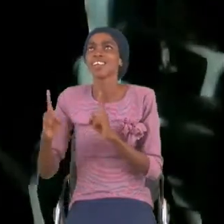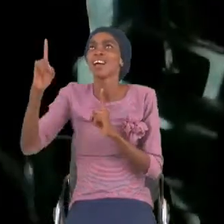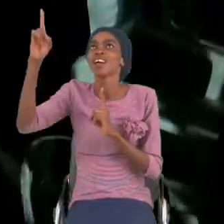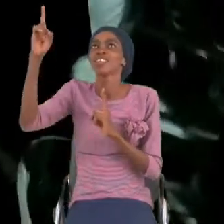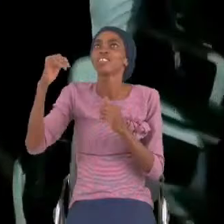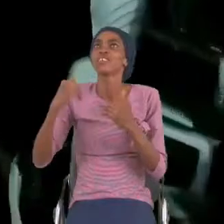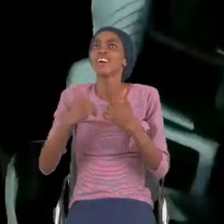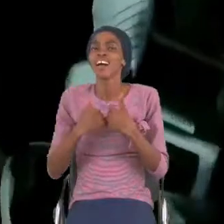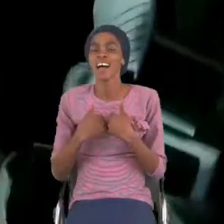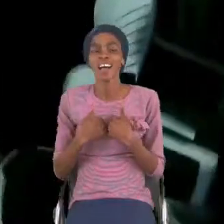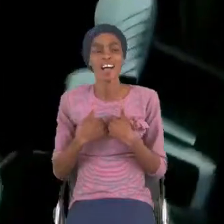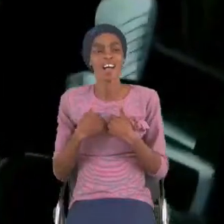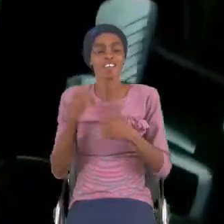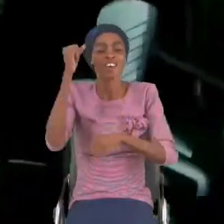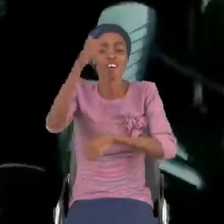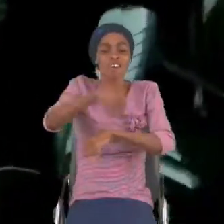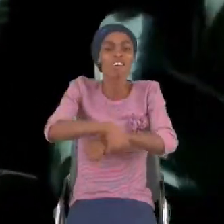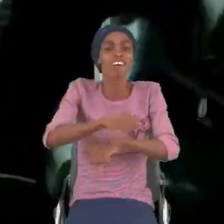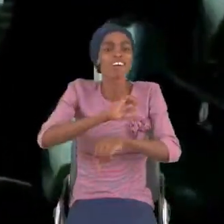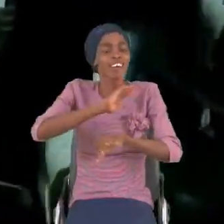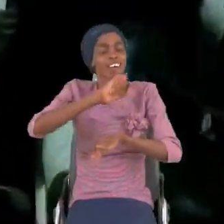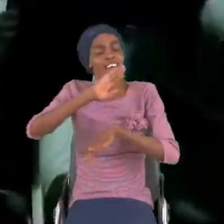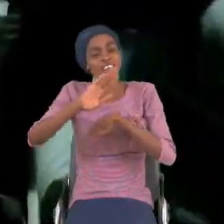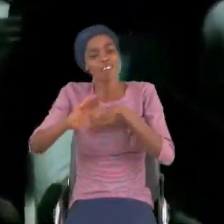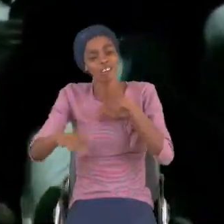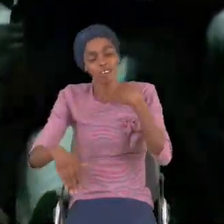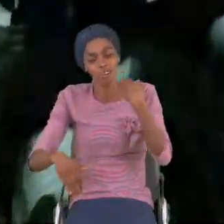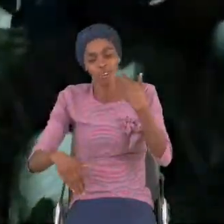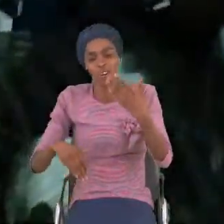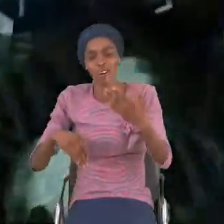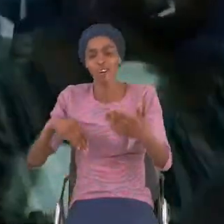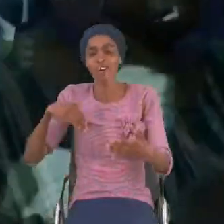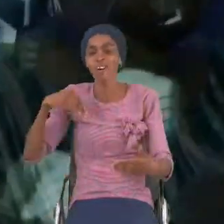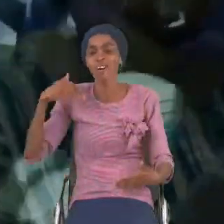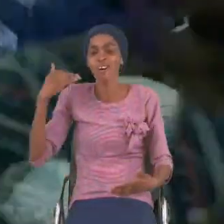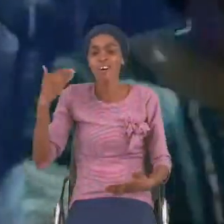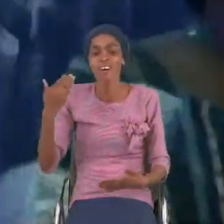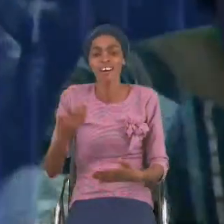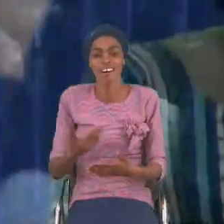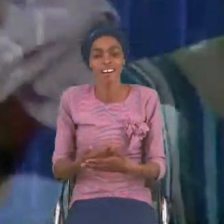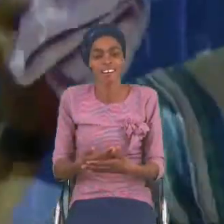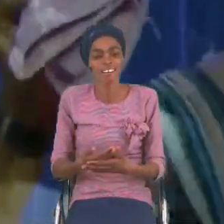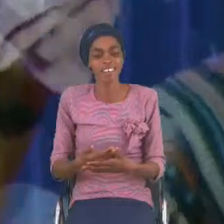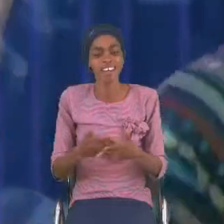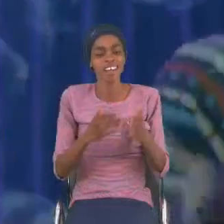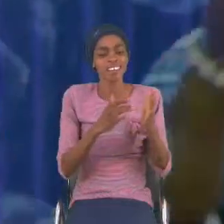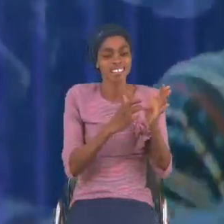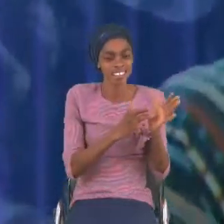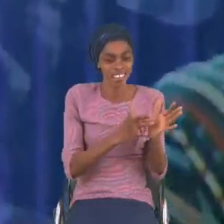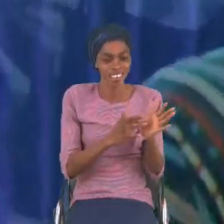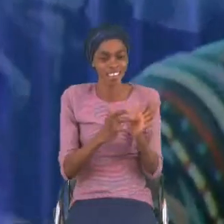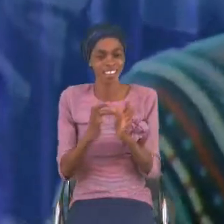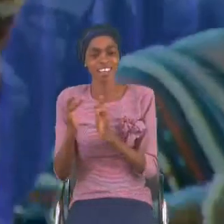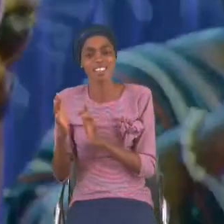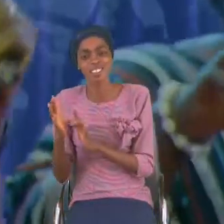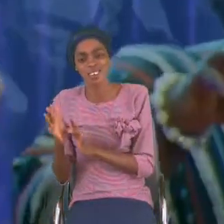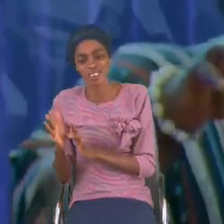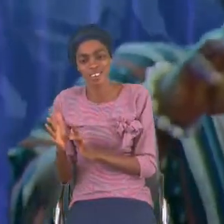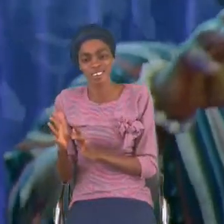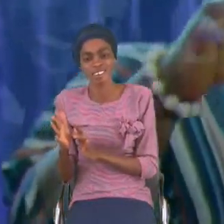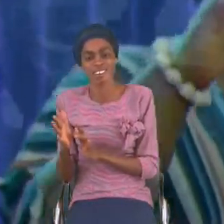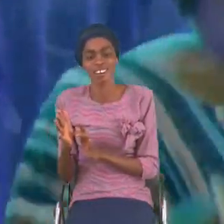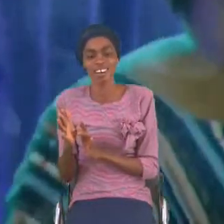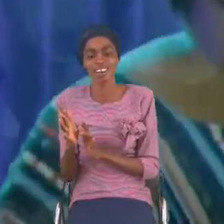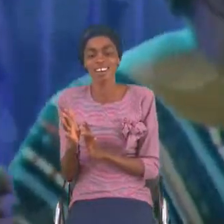Jesus, you have conquered all. I say Jesus,